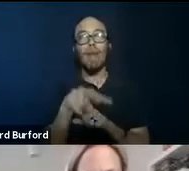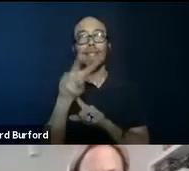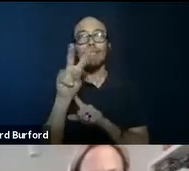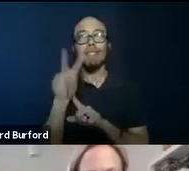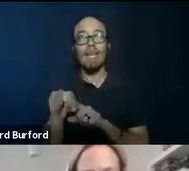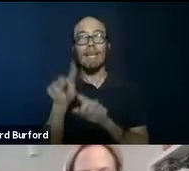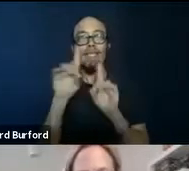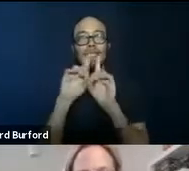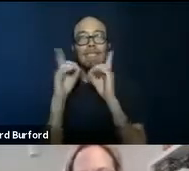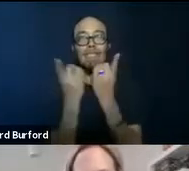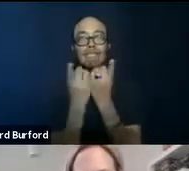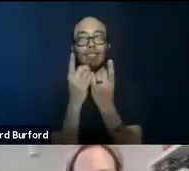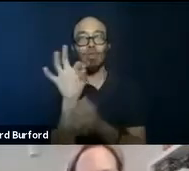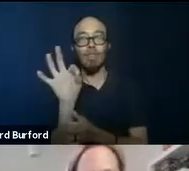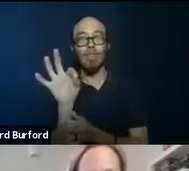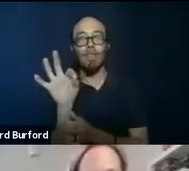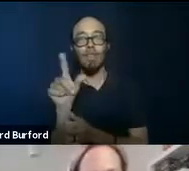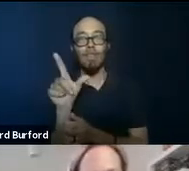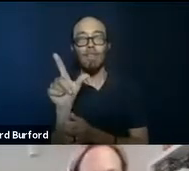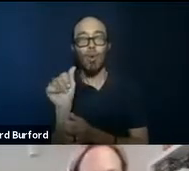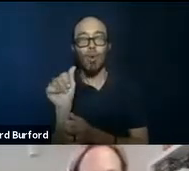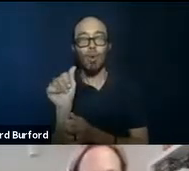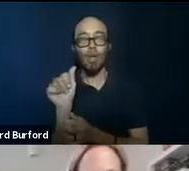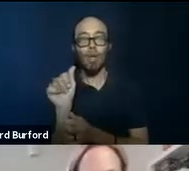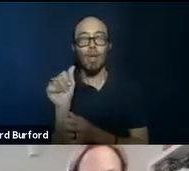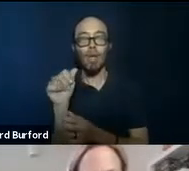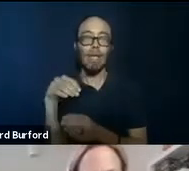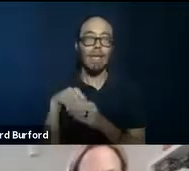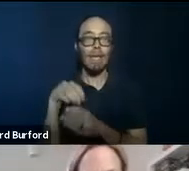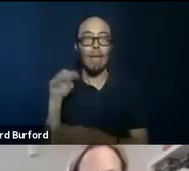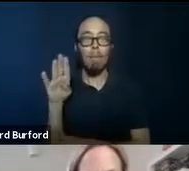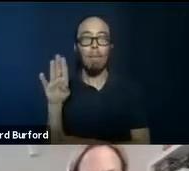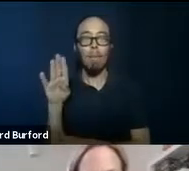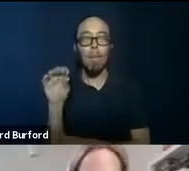Florida in Boca Raton, Florida.